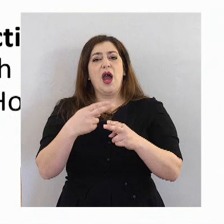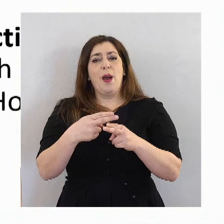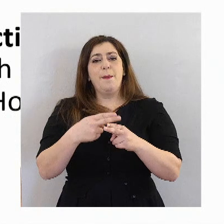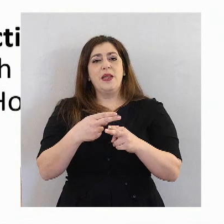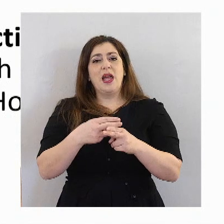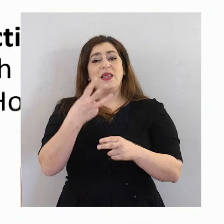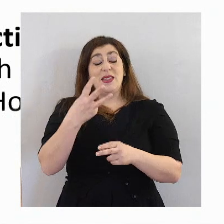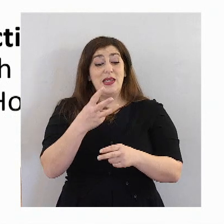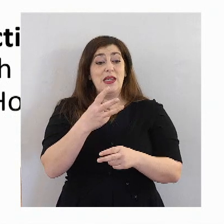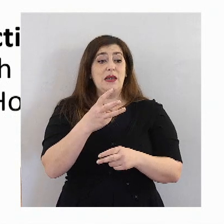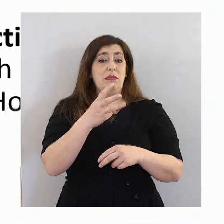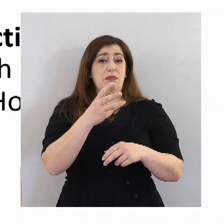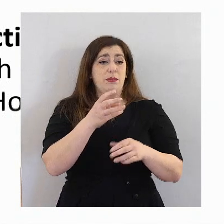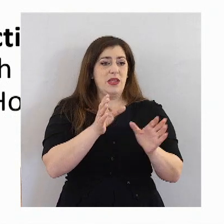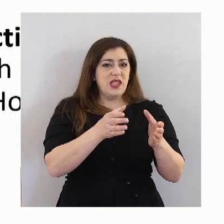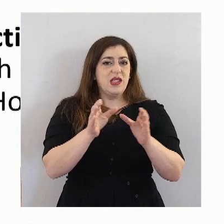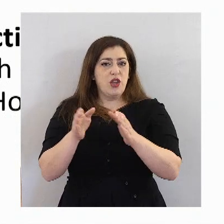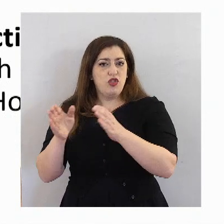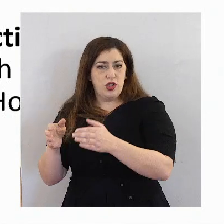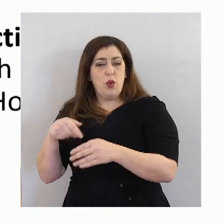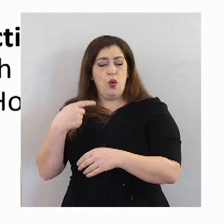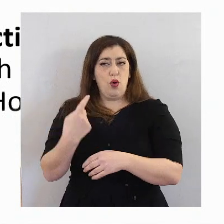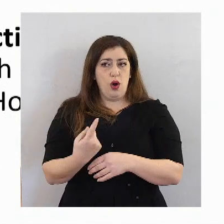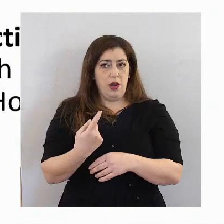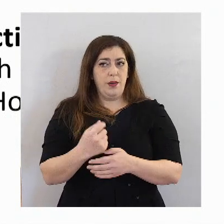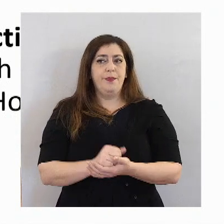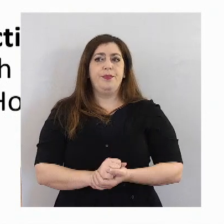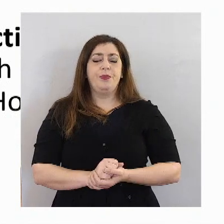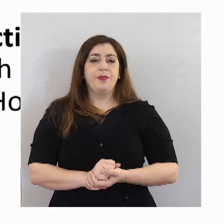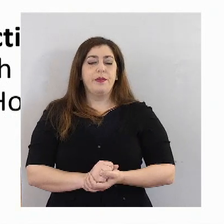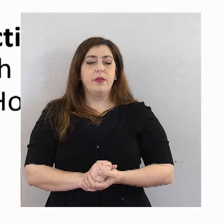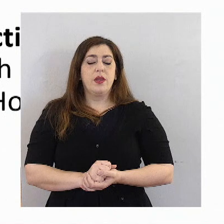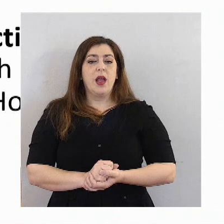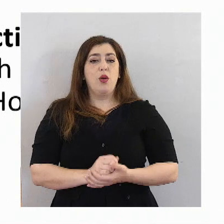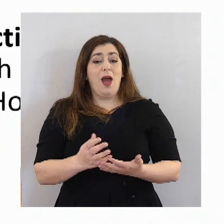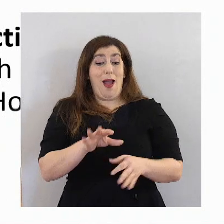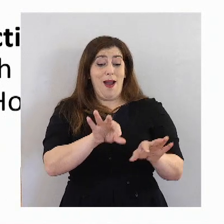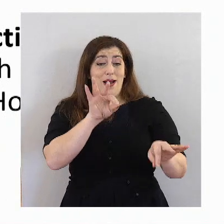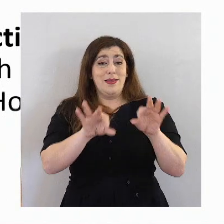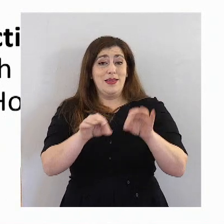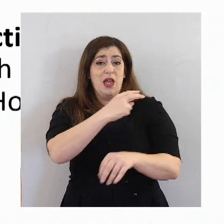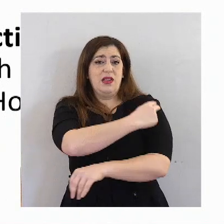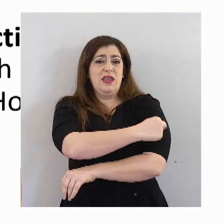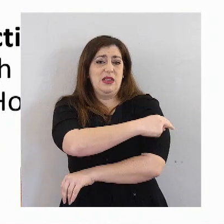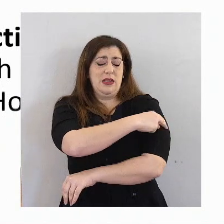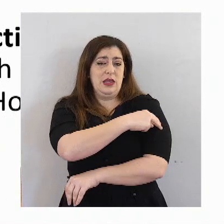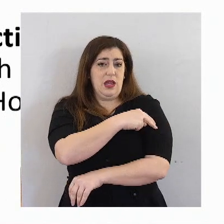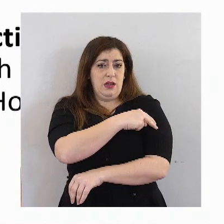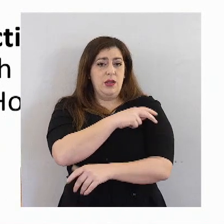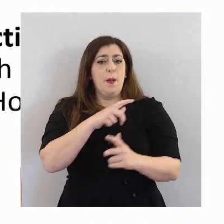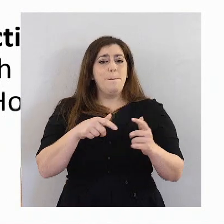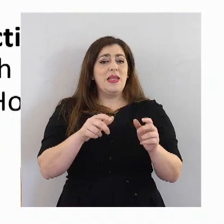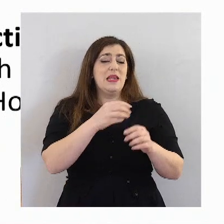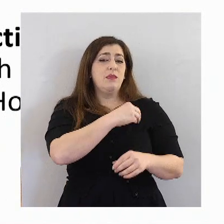carried out with a total of 73 managers and practice nurses who were identified by Mater Dei Hospital, Primary Healthcare, Sir Anthony Mamo